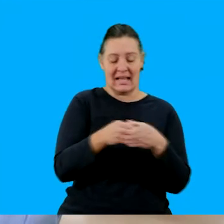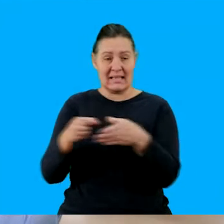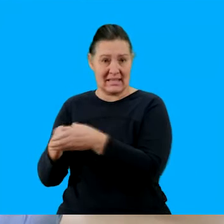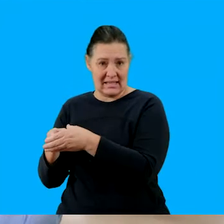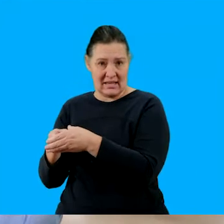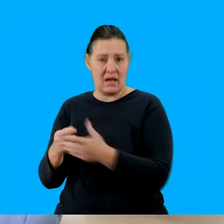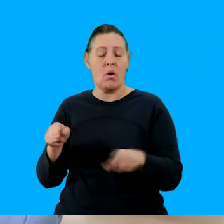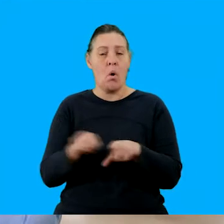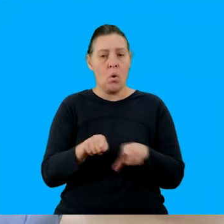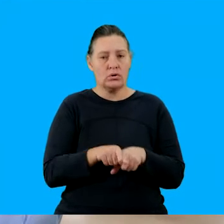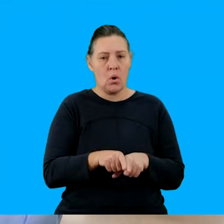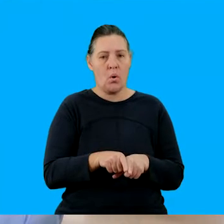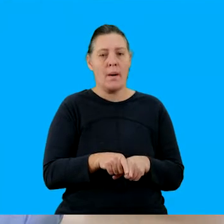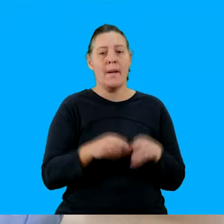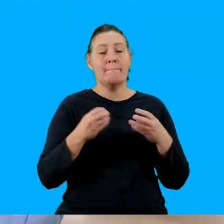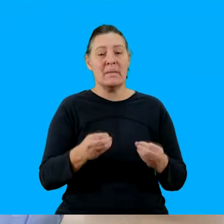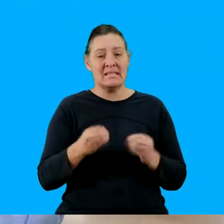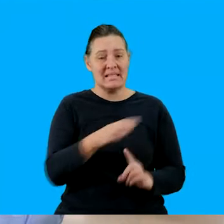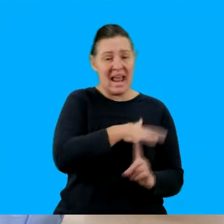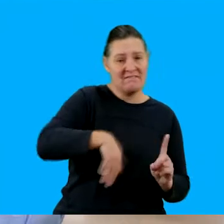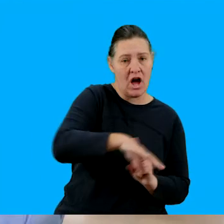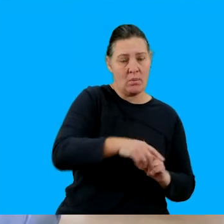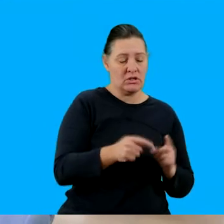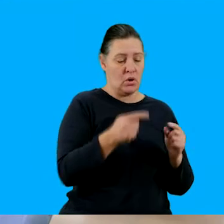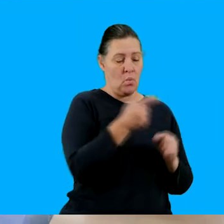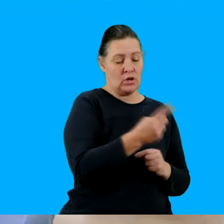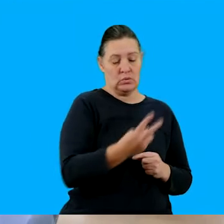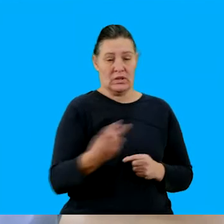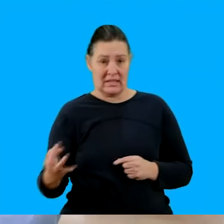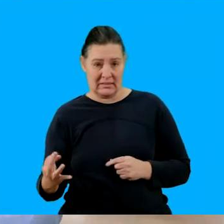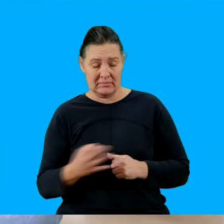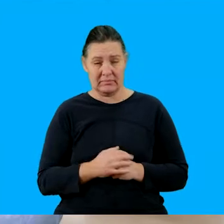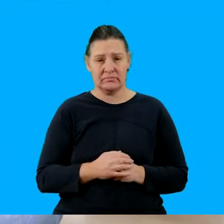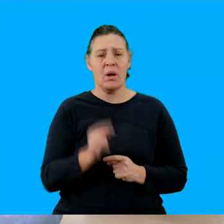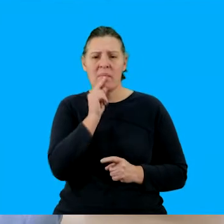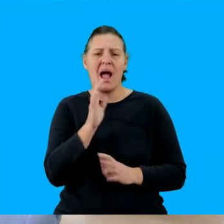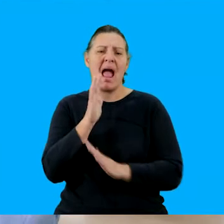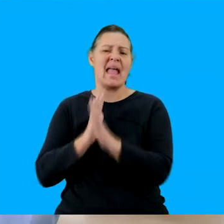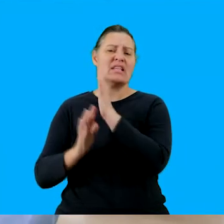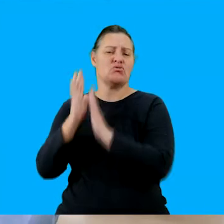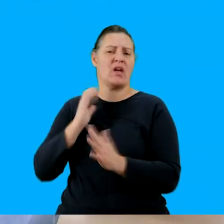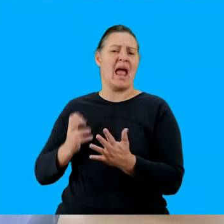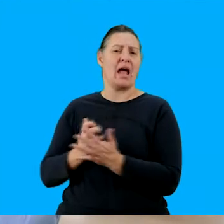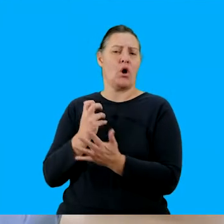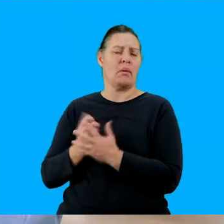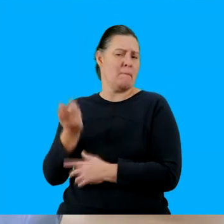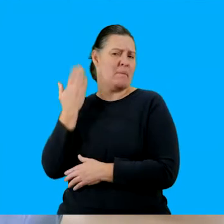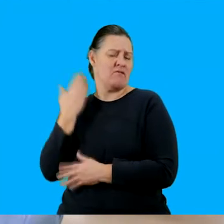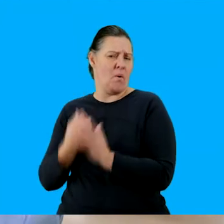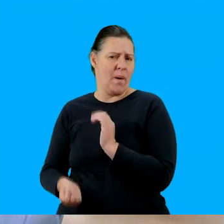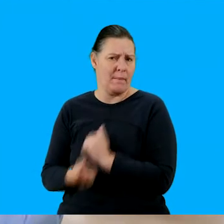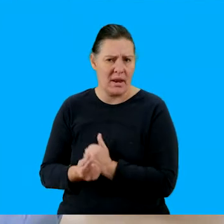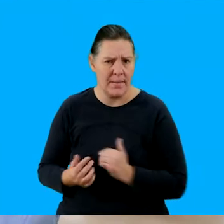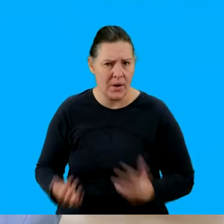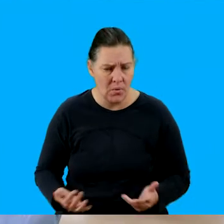we'll also look into the three business environments. So I just wanted to give you some history on how the economy used to